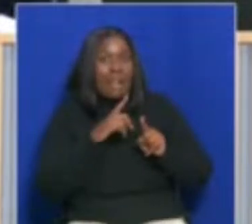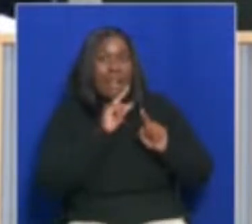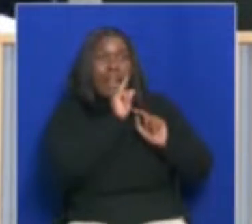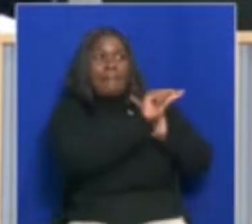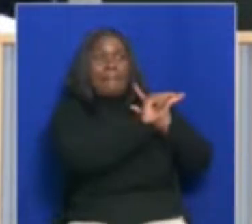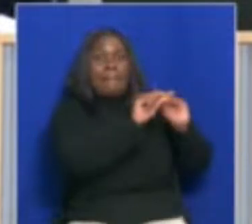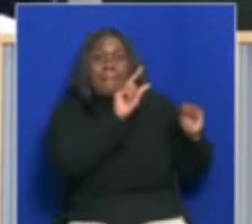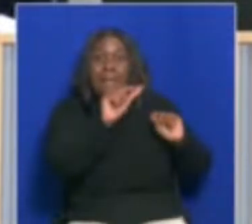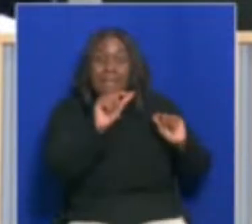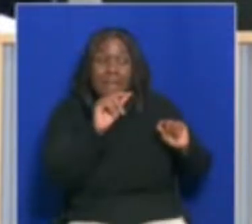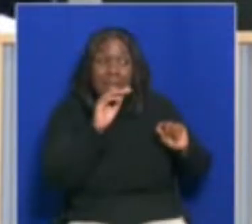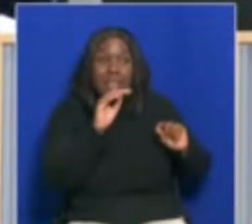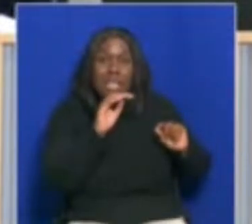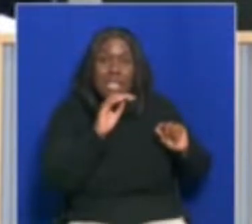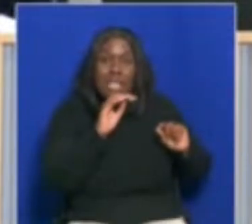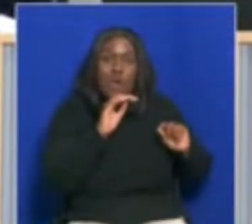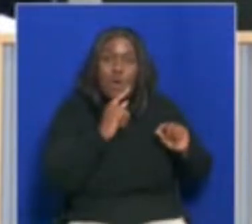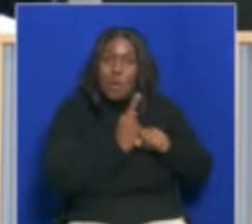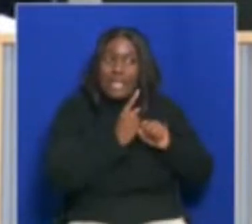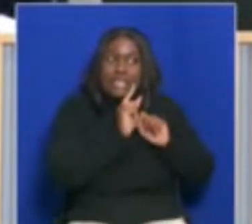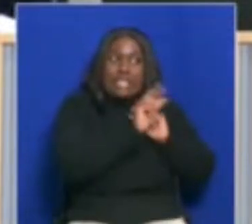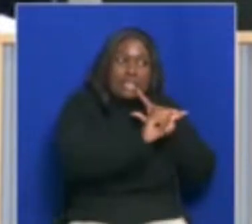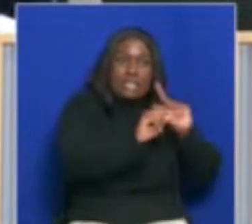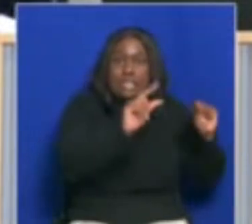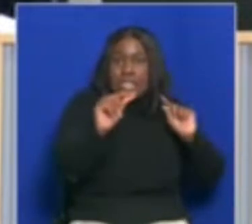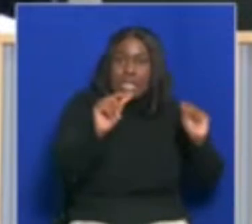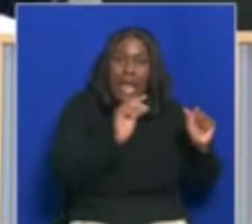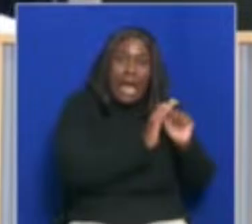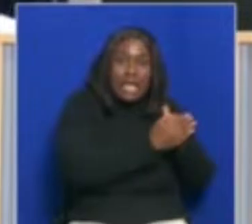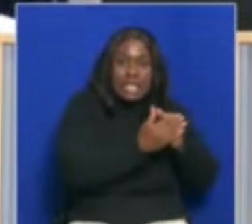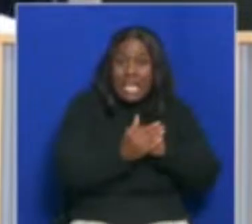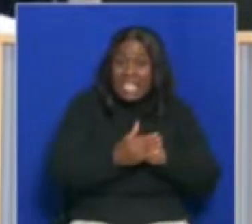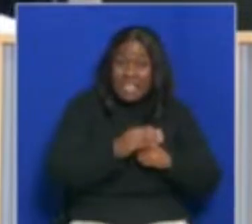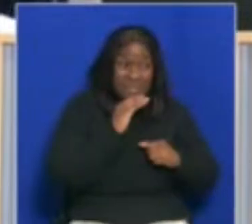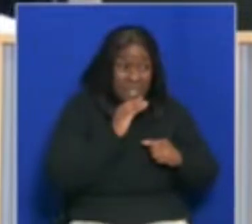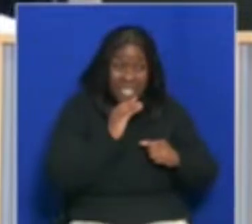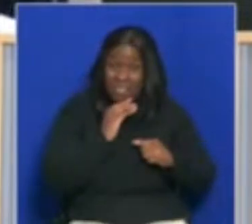that be the case, one cannot just say